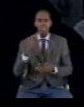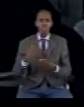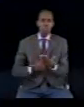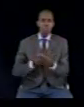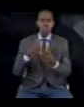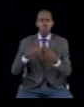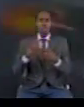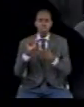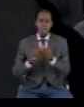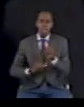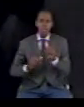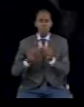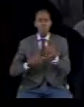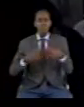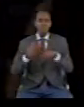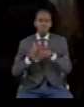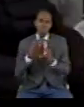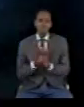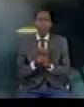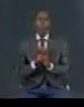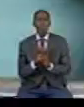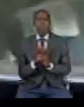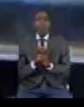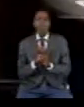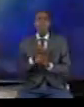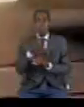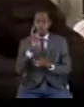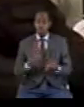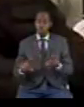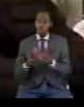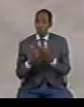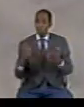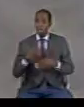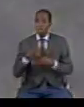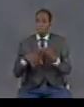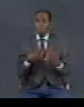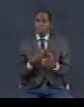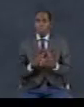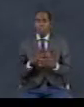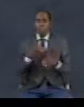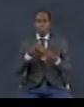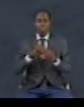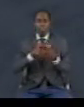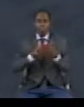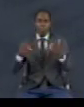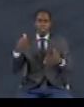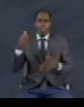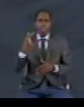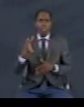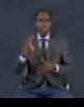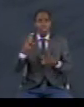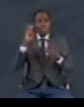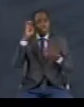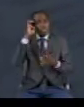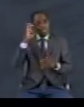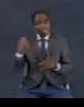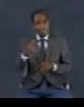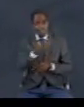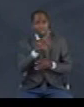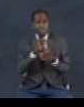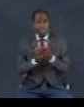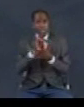gospel to every creature. You must do something about it. Verse 16, he that